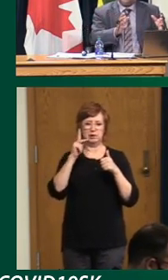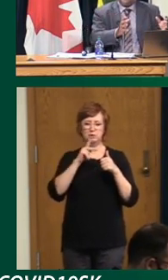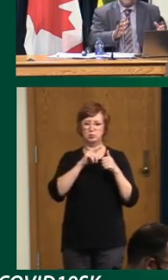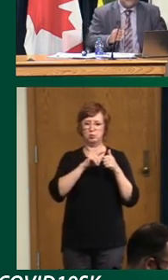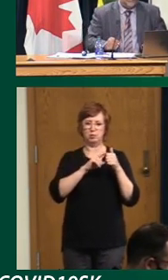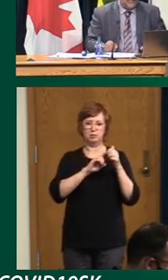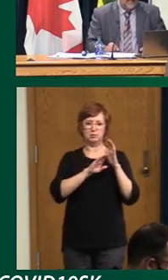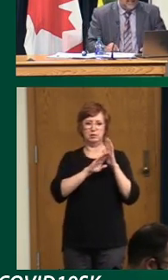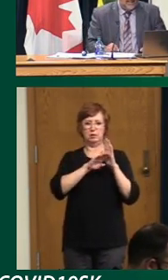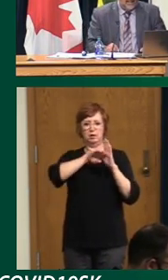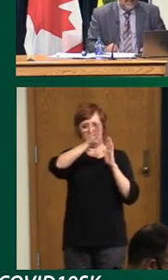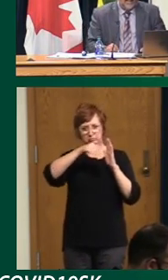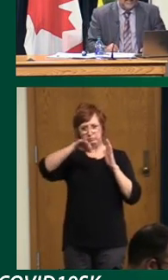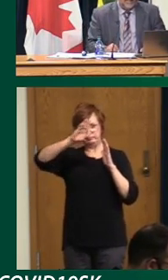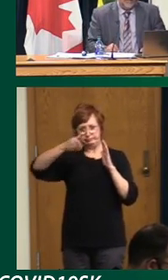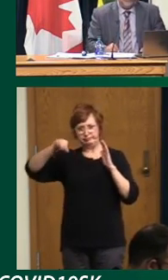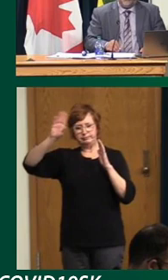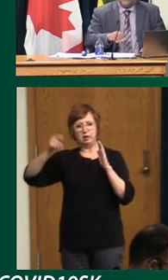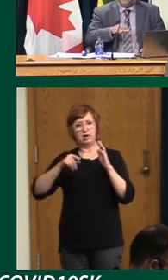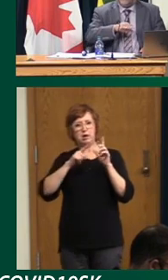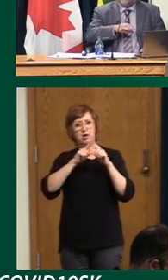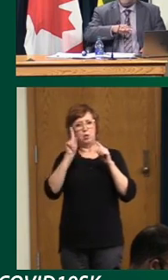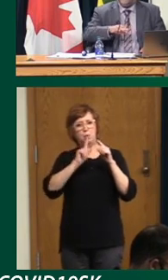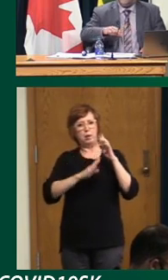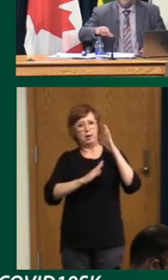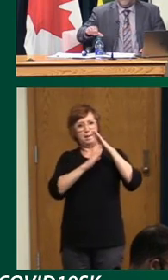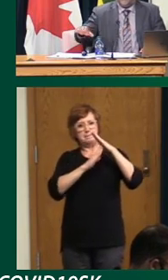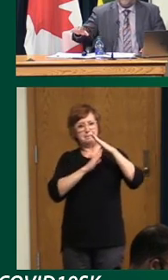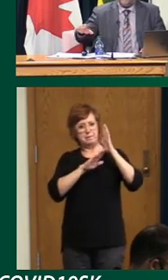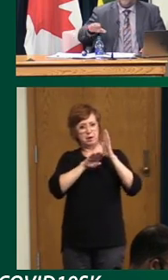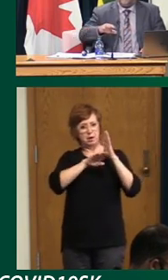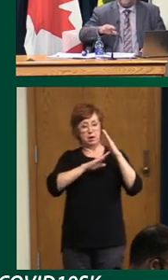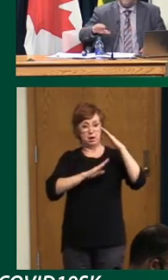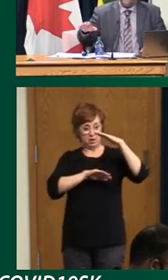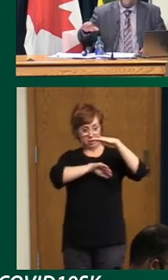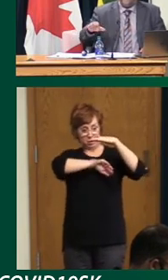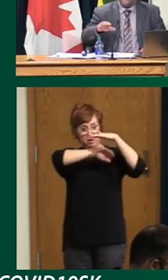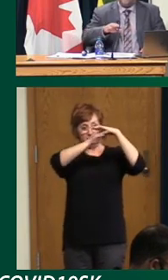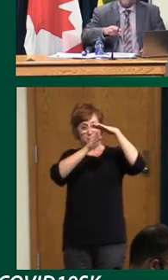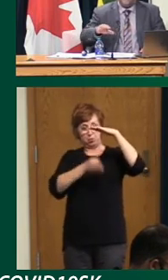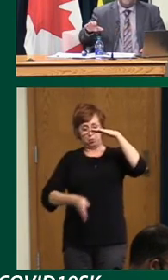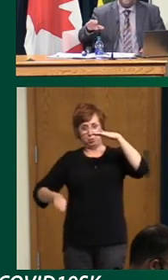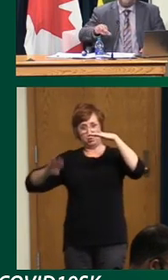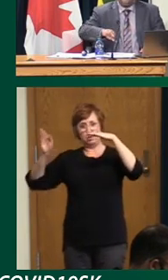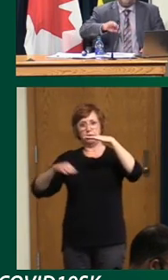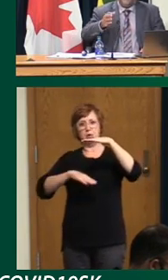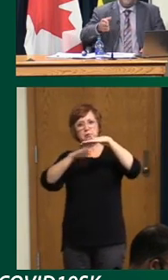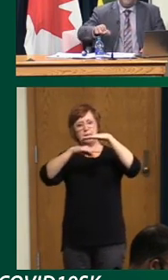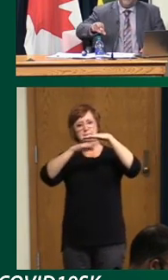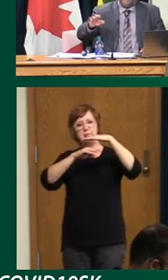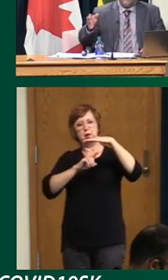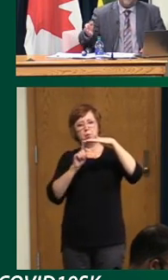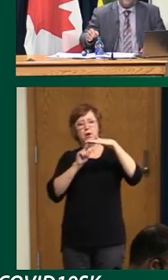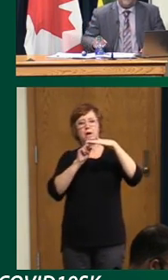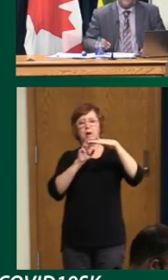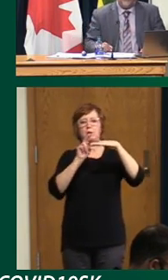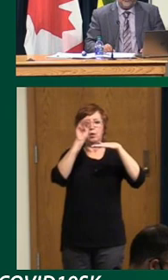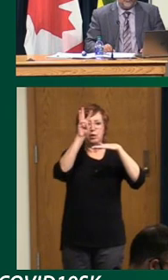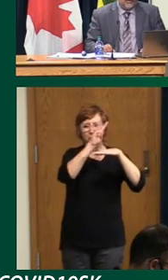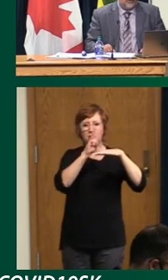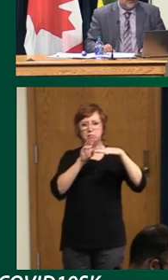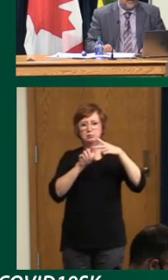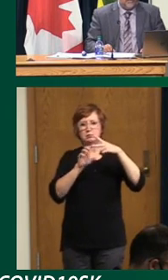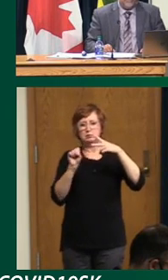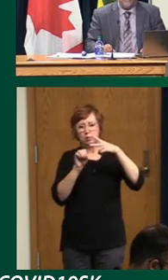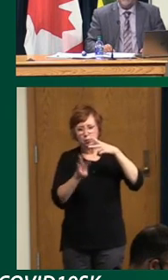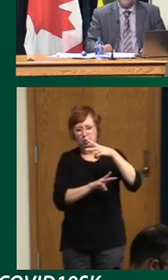peaks are more localized. And ideal is we are in a slow burn, but if you can't maintain that, peaks and troughs which